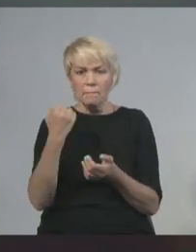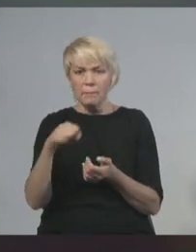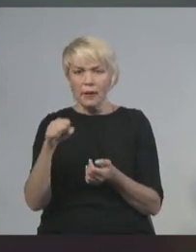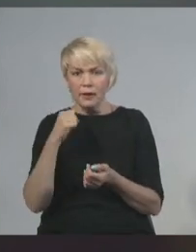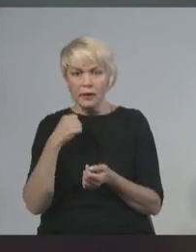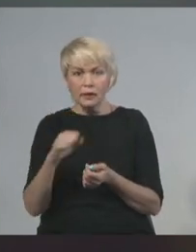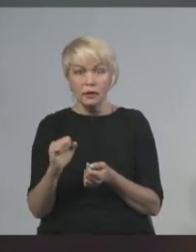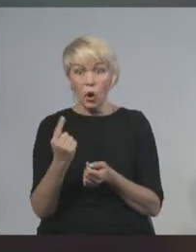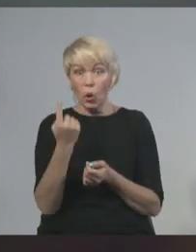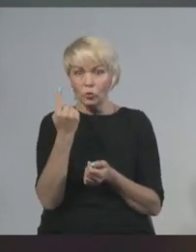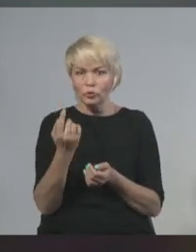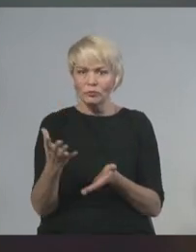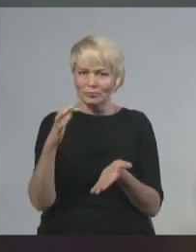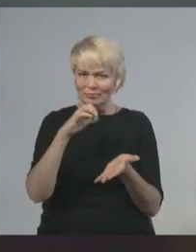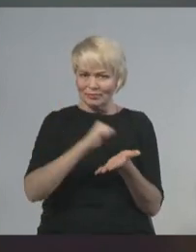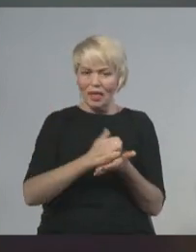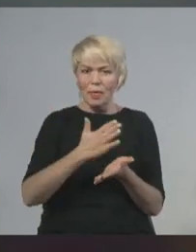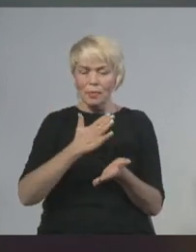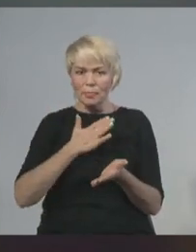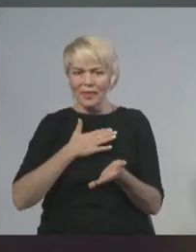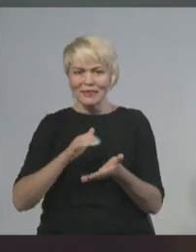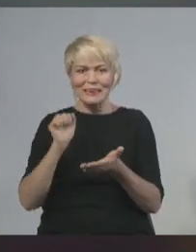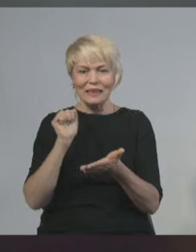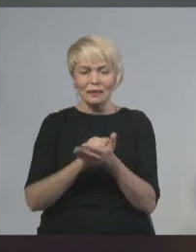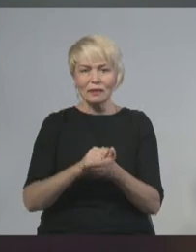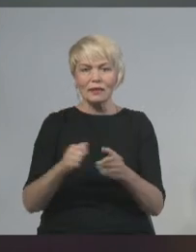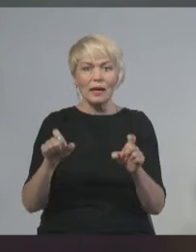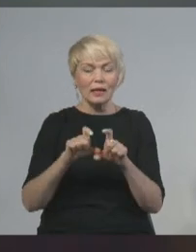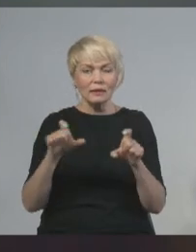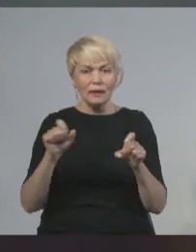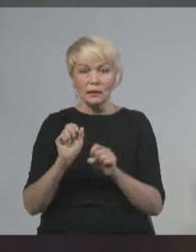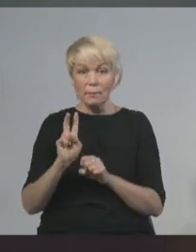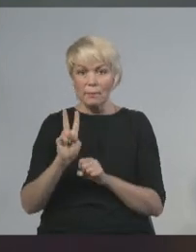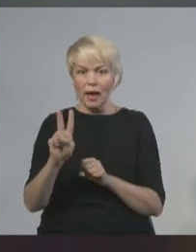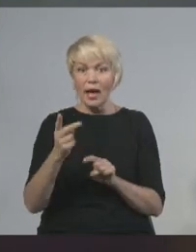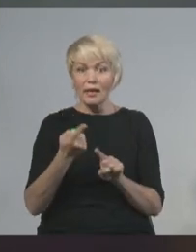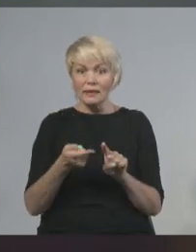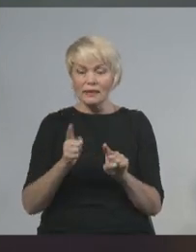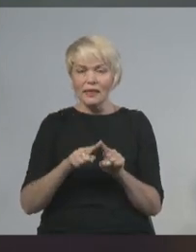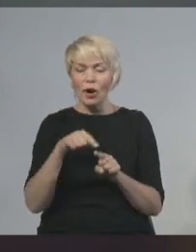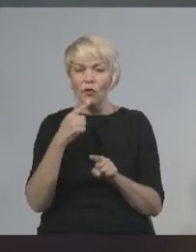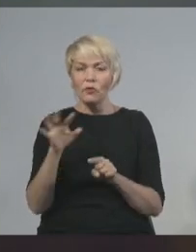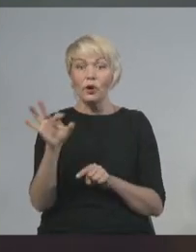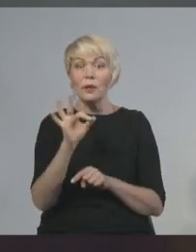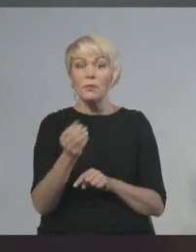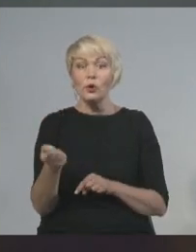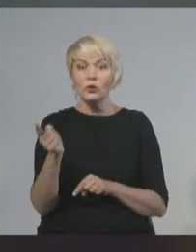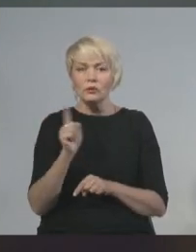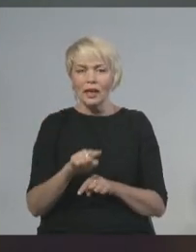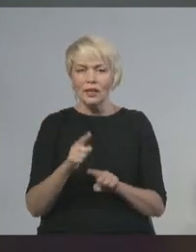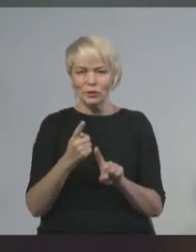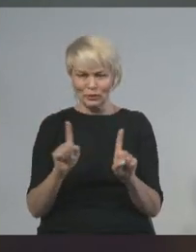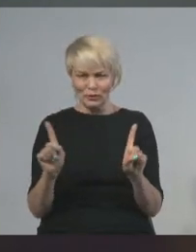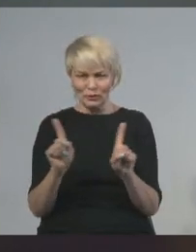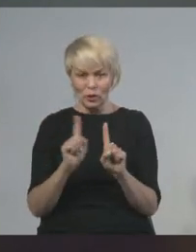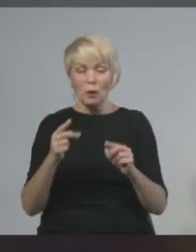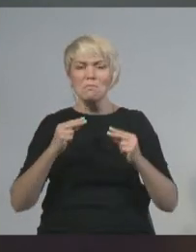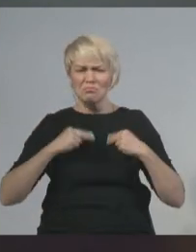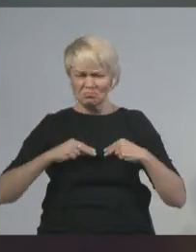winners which wouldn't exist at least one of our editorial offices which is a partner which